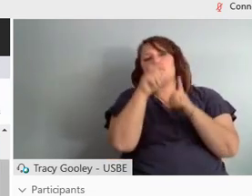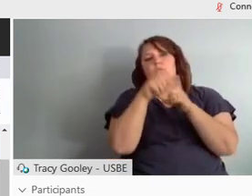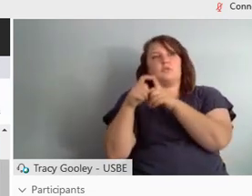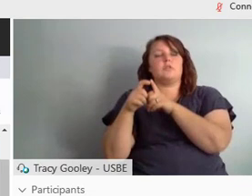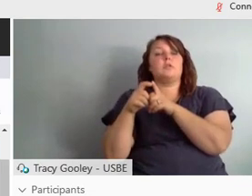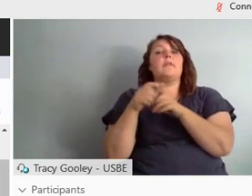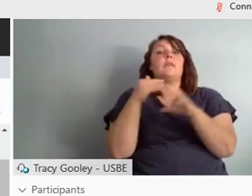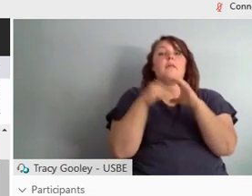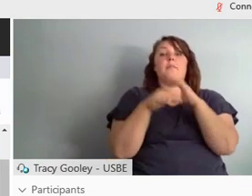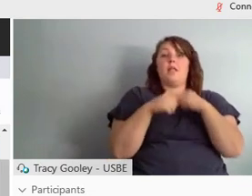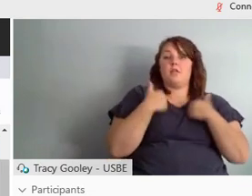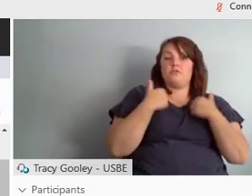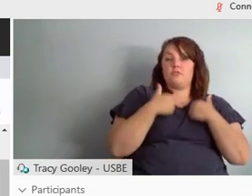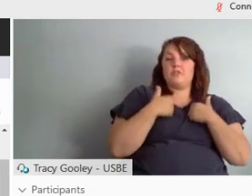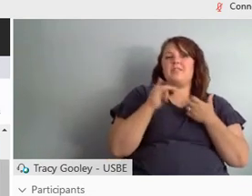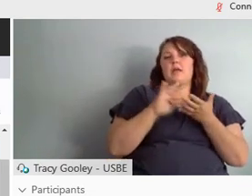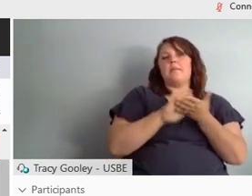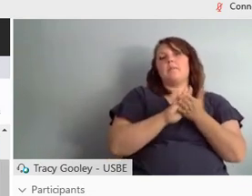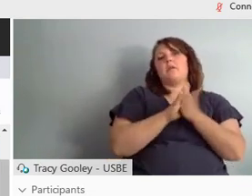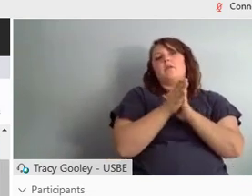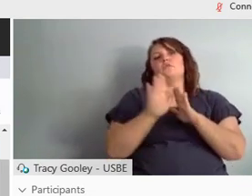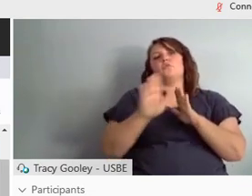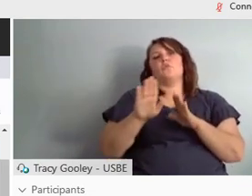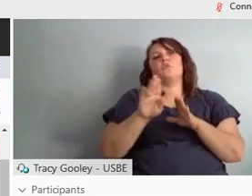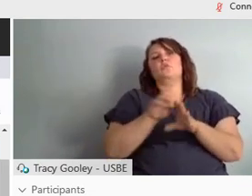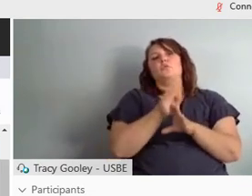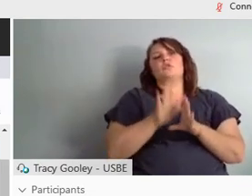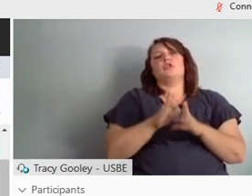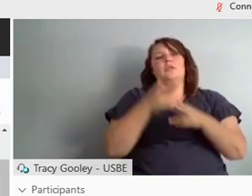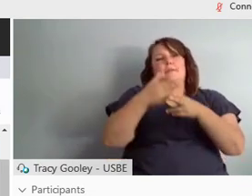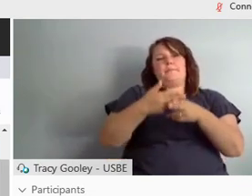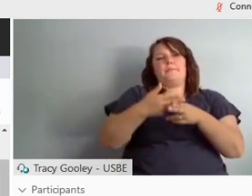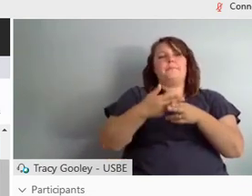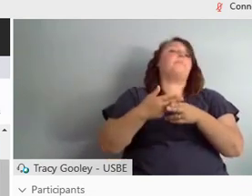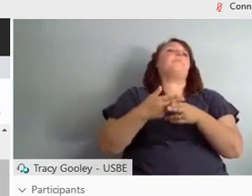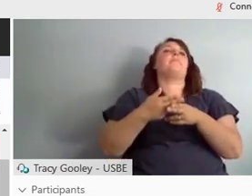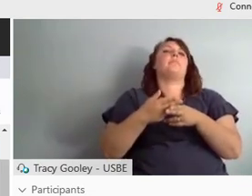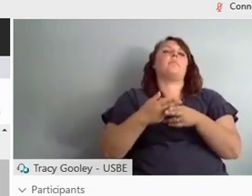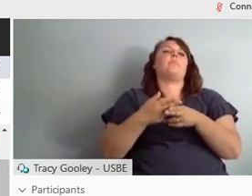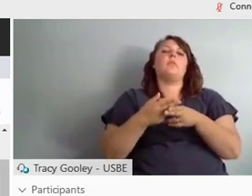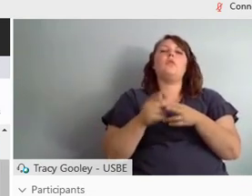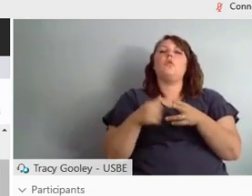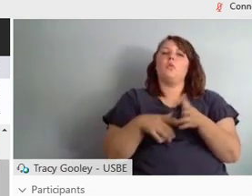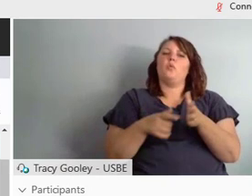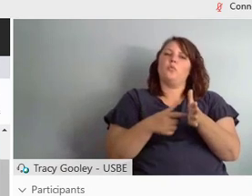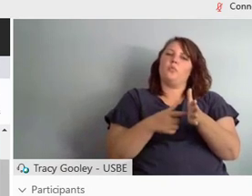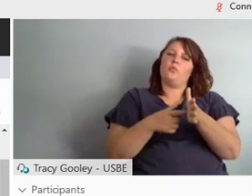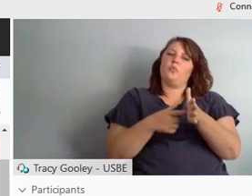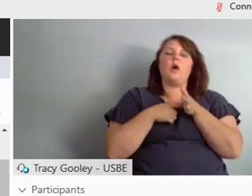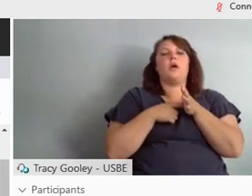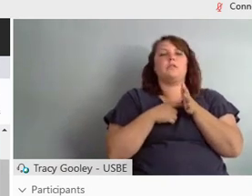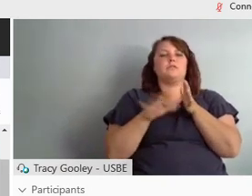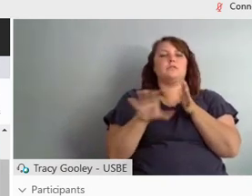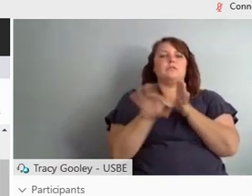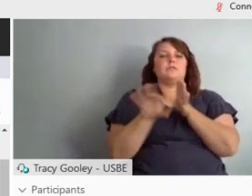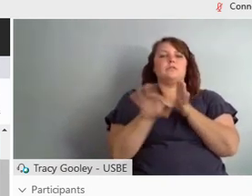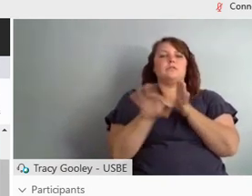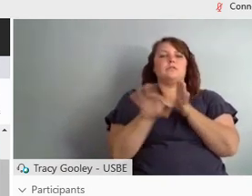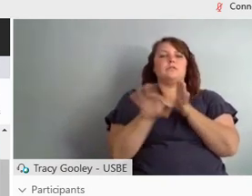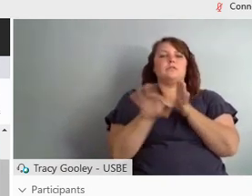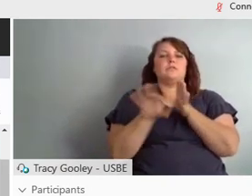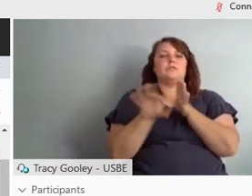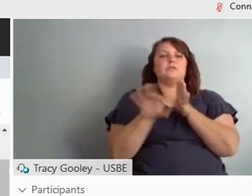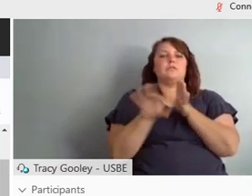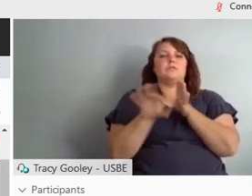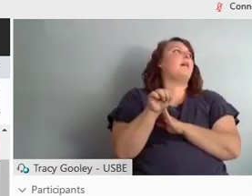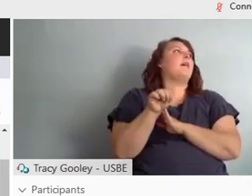The email address will be what becomes your username. You are required to select an LEA from the drop-down list,